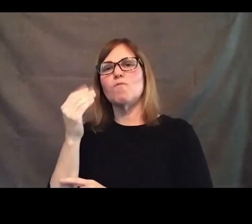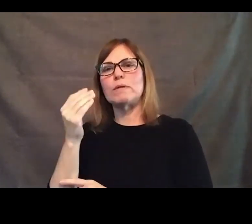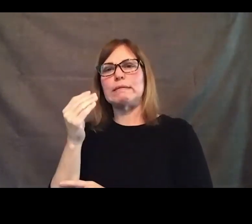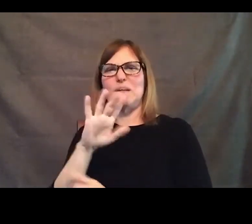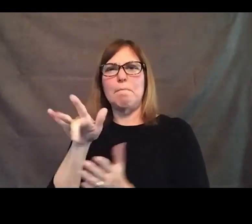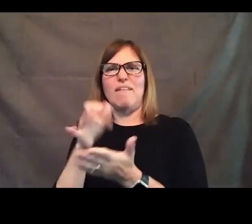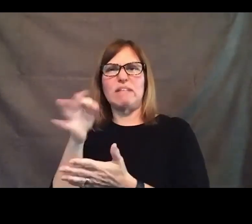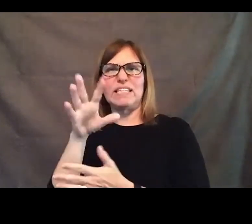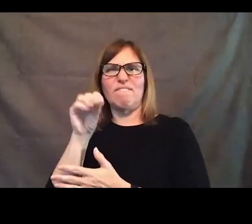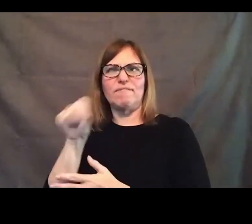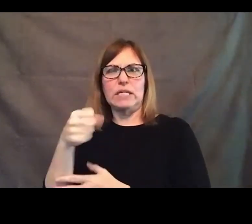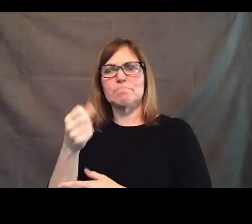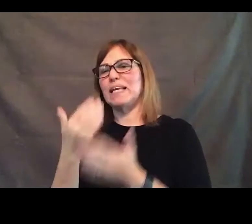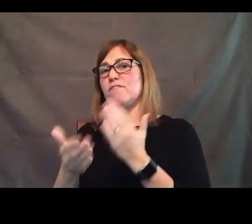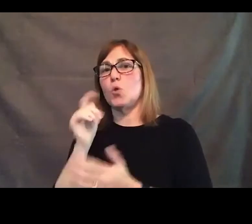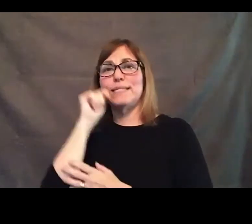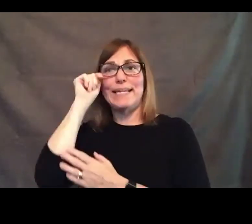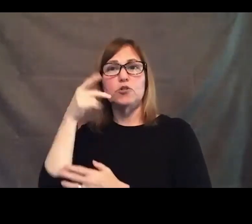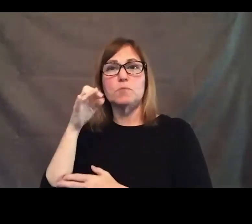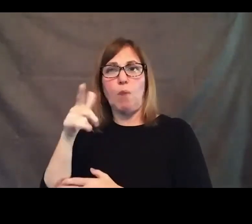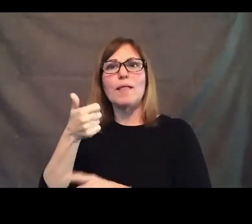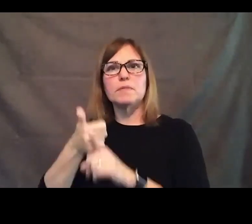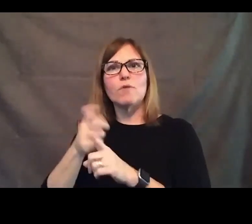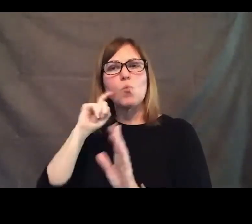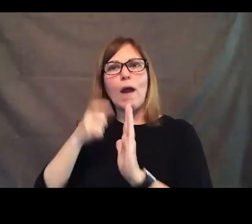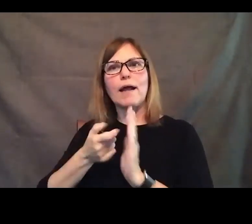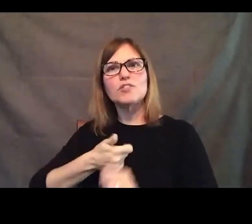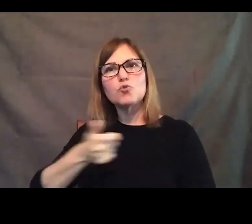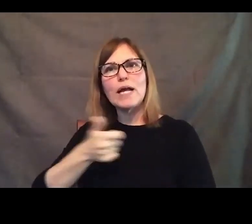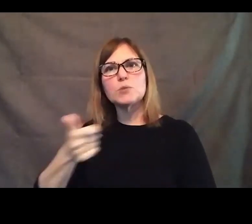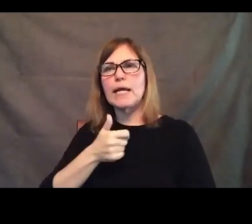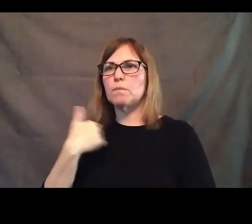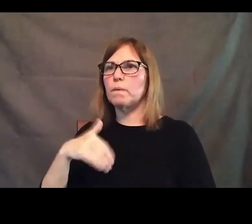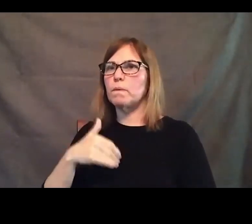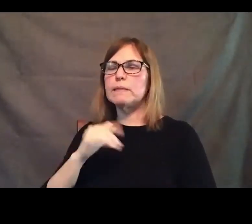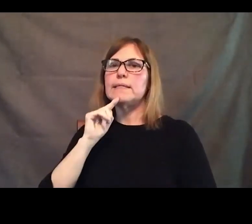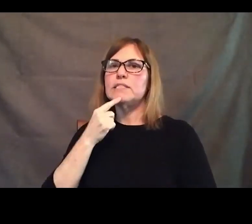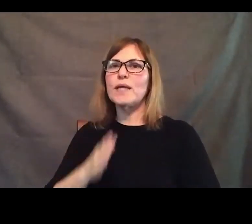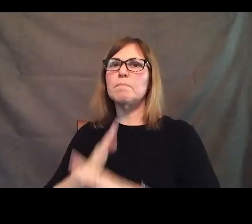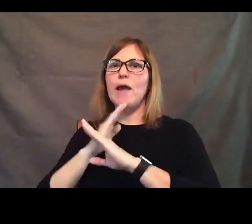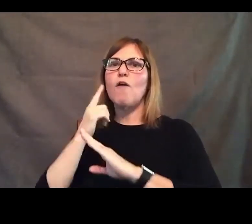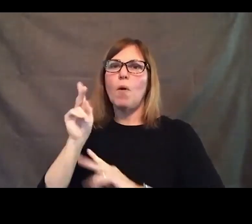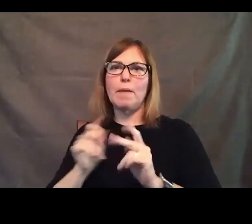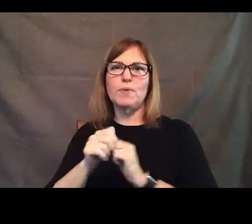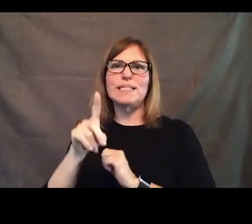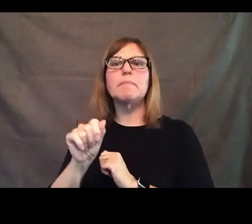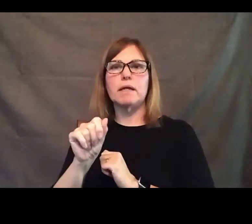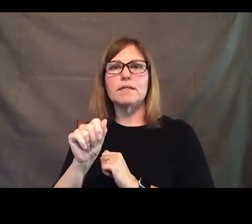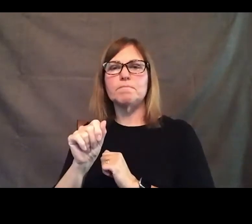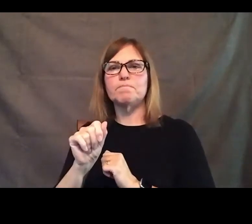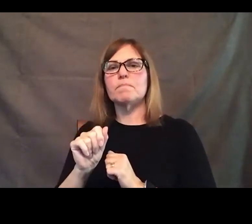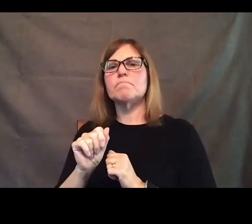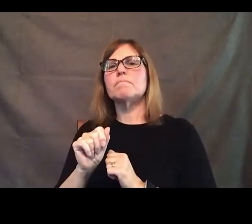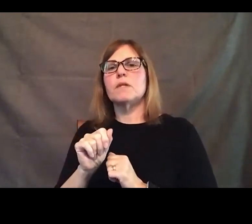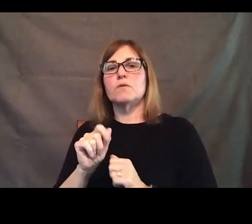as a teen, Paul recognized that transportation was a major barrier for people with disabilities. Over 55 years,